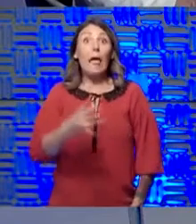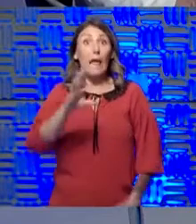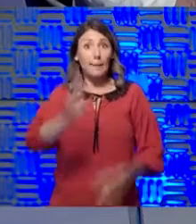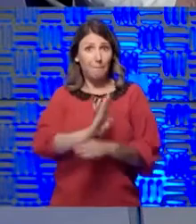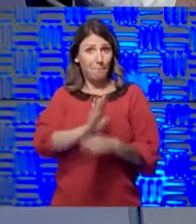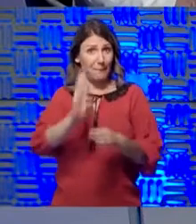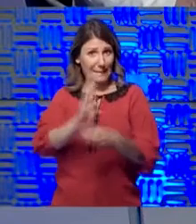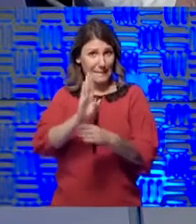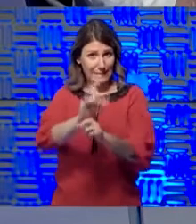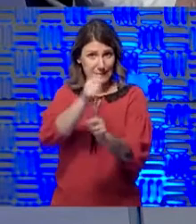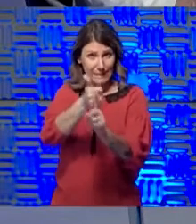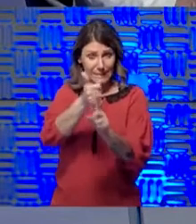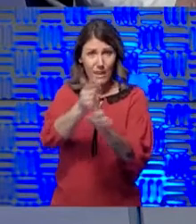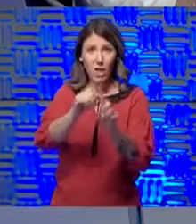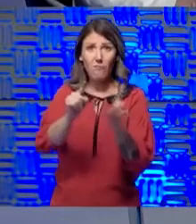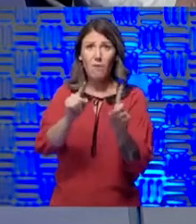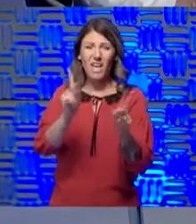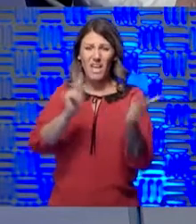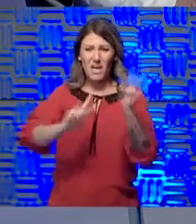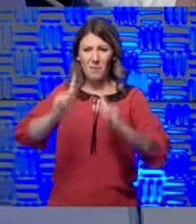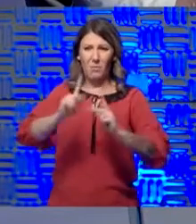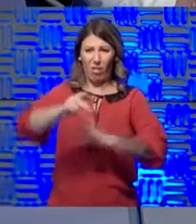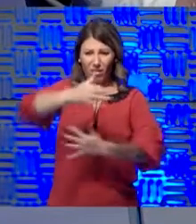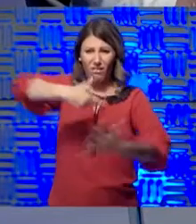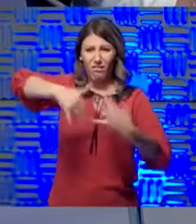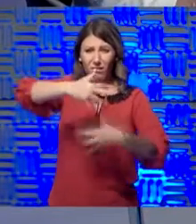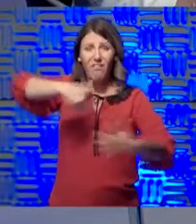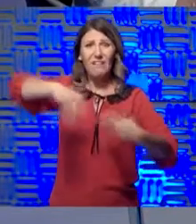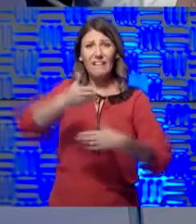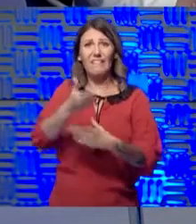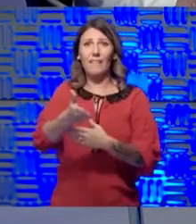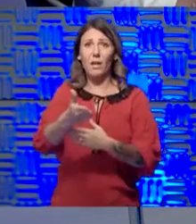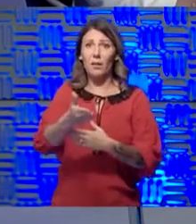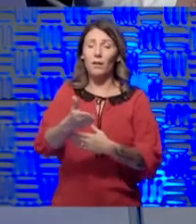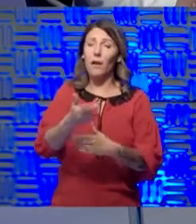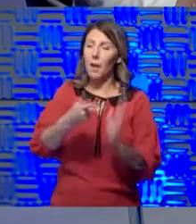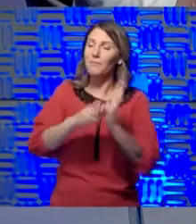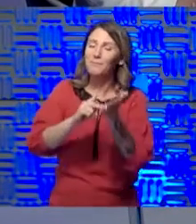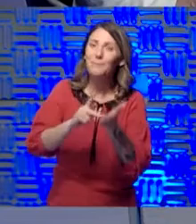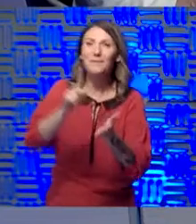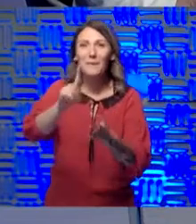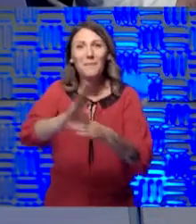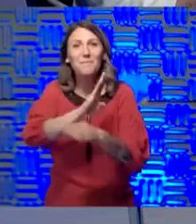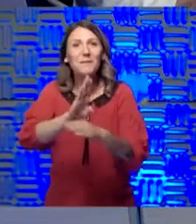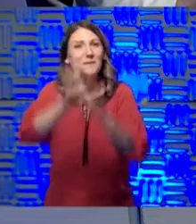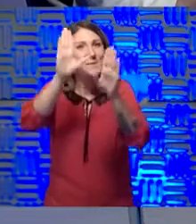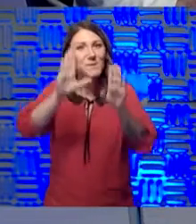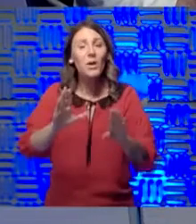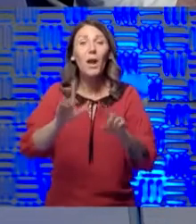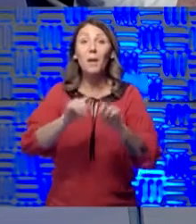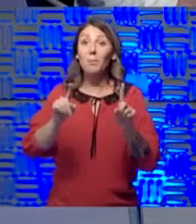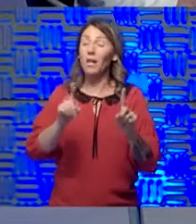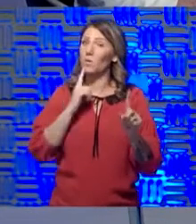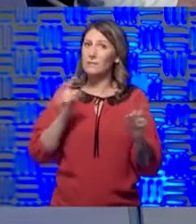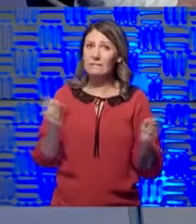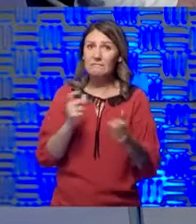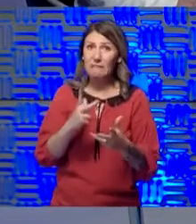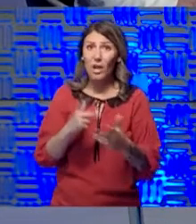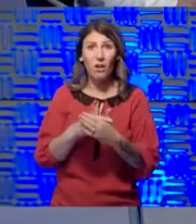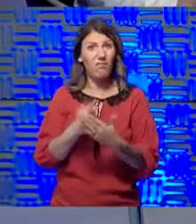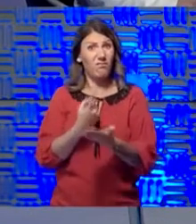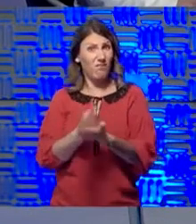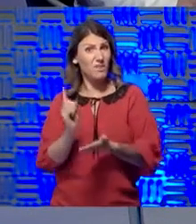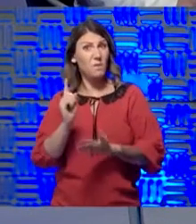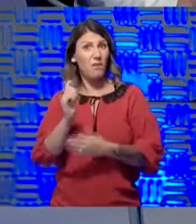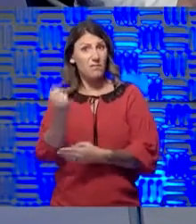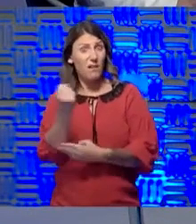It's just, it's where people are getting congregated. I don't mean anything about it. Home Depot's great. But last Saturday was a little spooky to me.